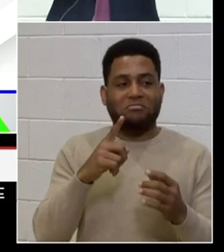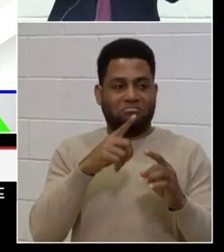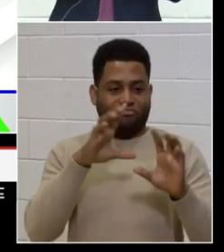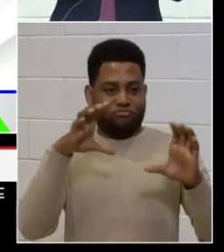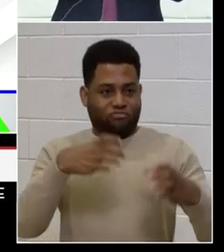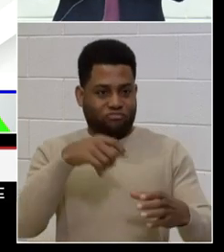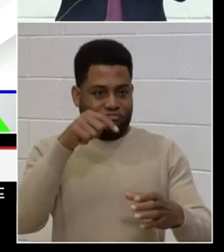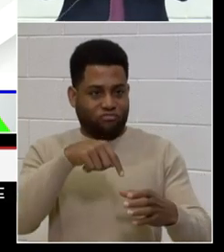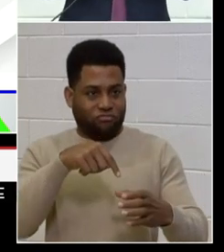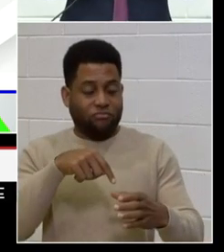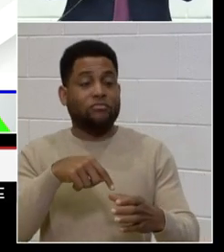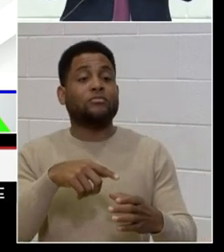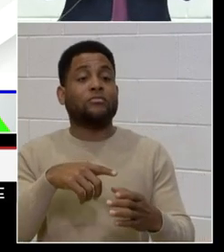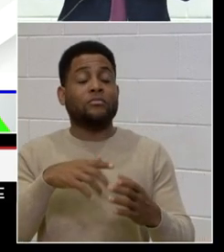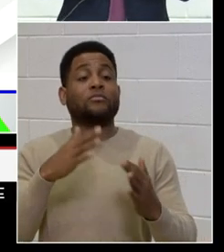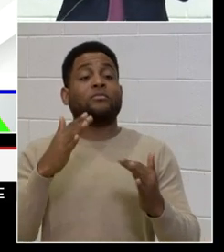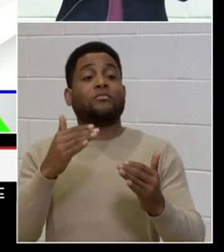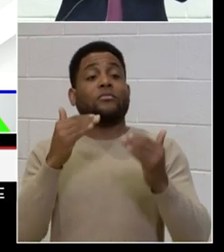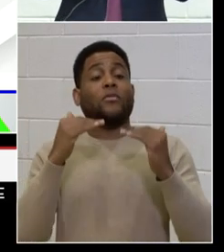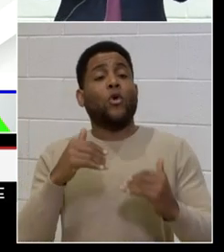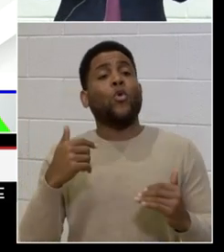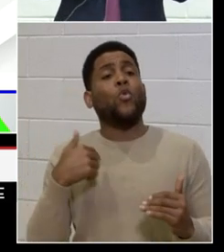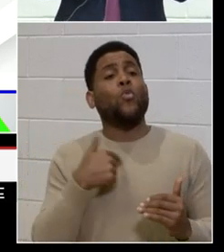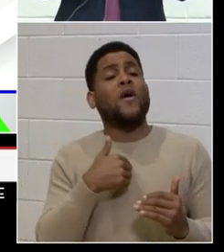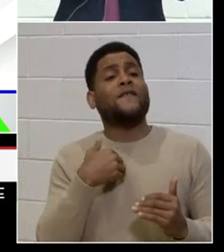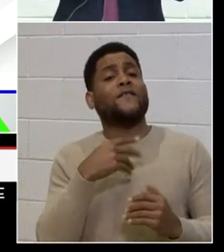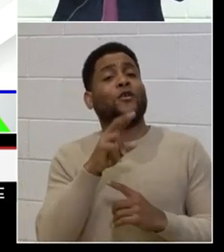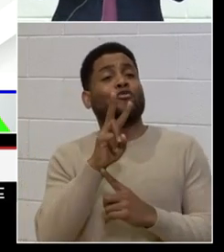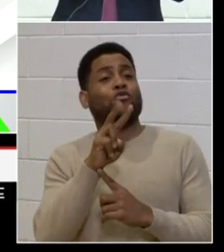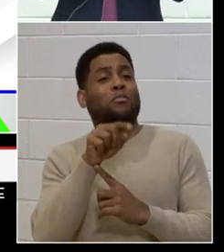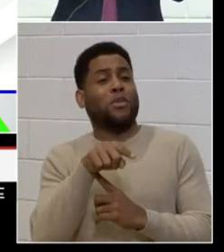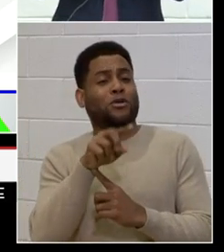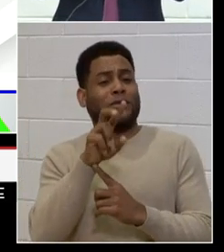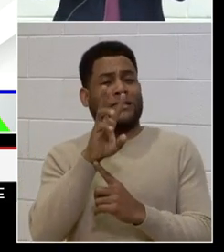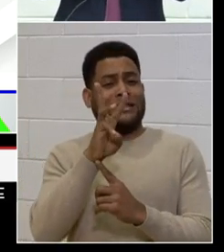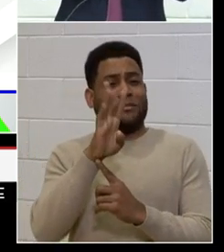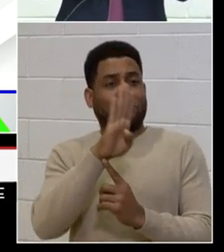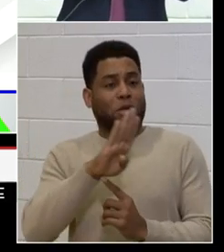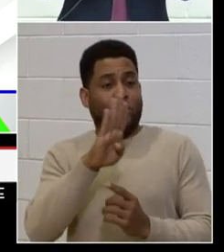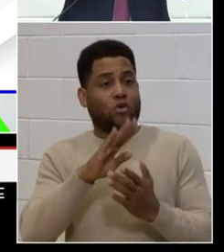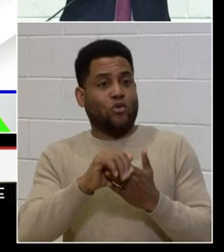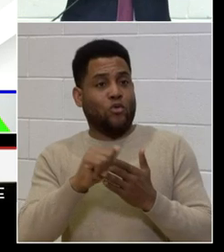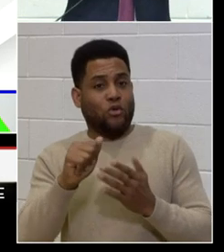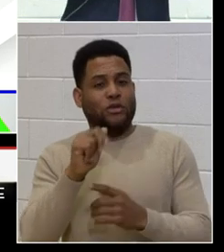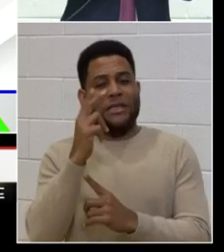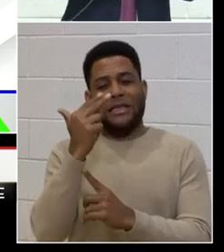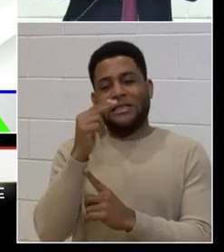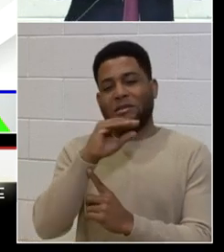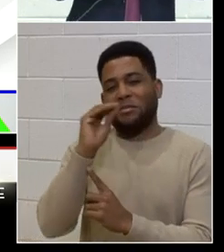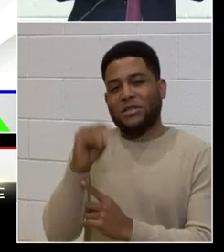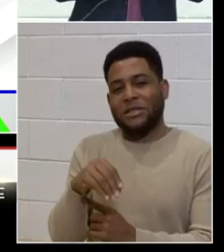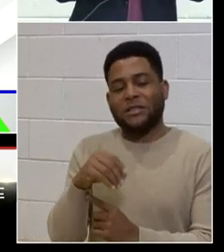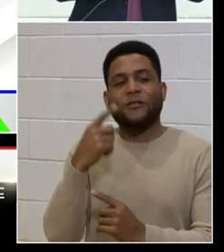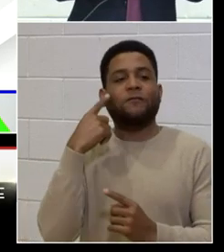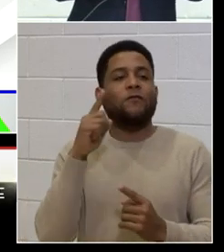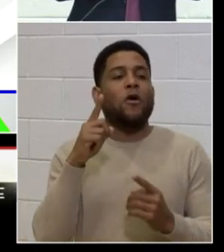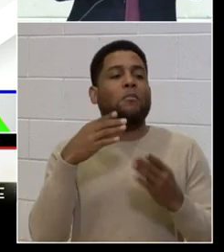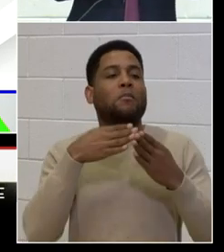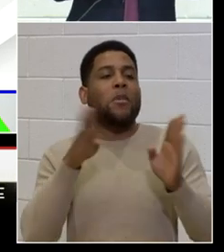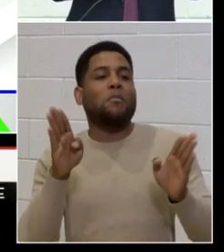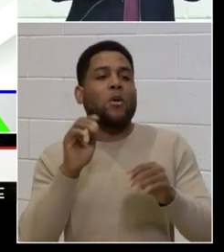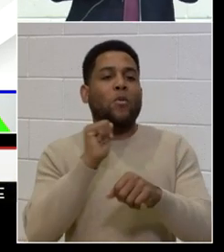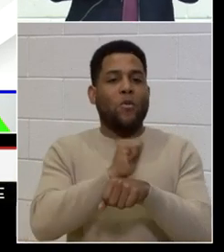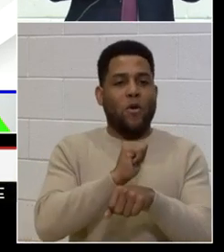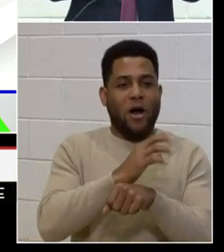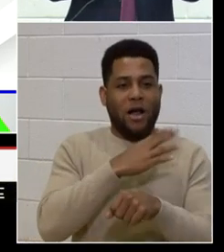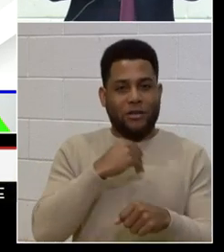o'clock hour, it's $2.6 billion or 13% for public works and government operations. For many municipal governments, this is almost their